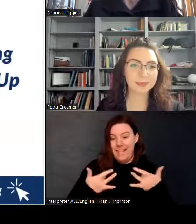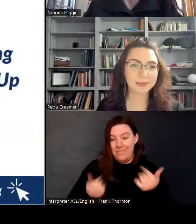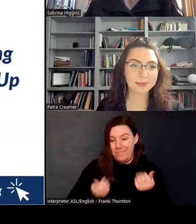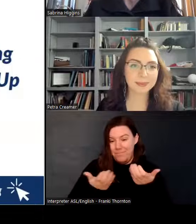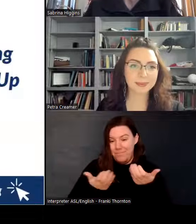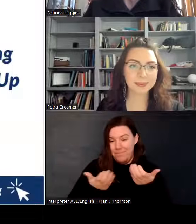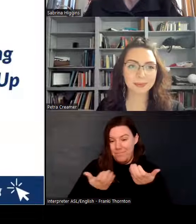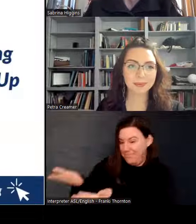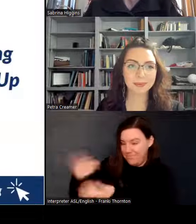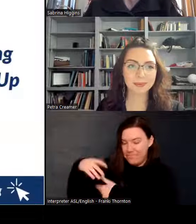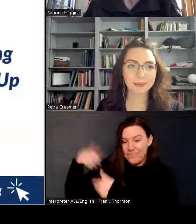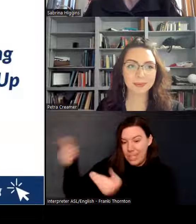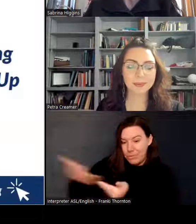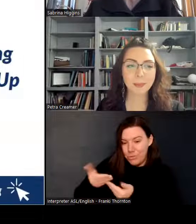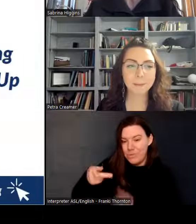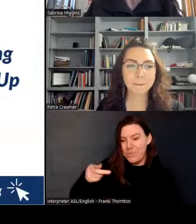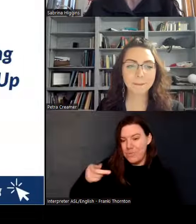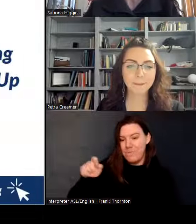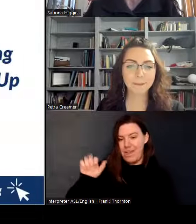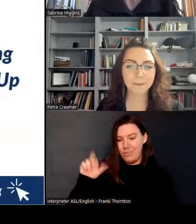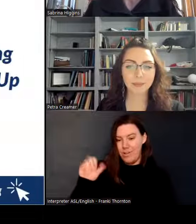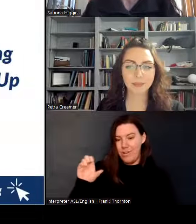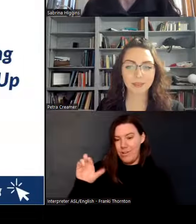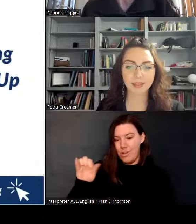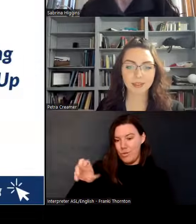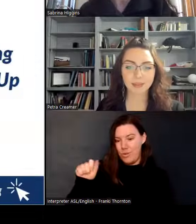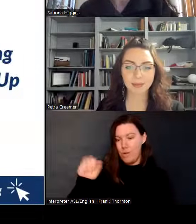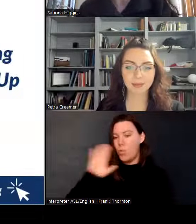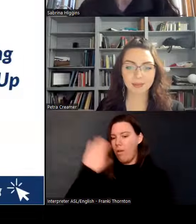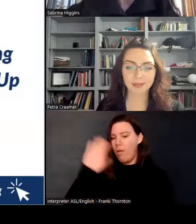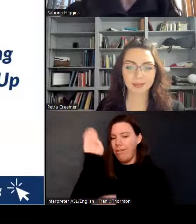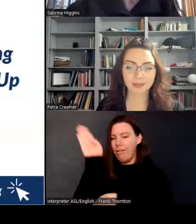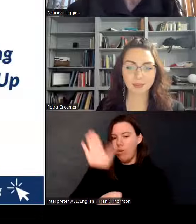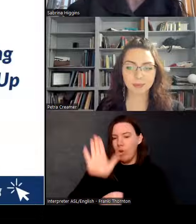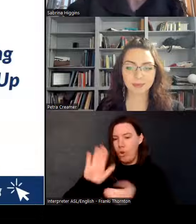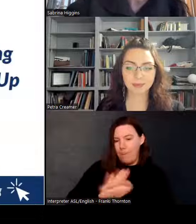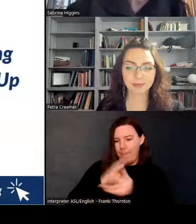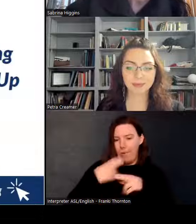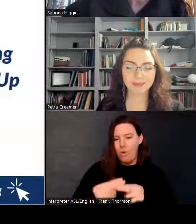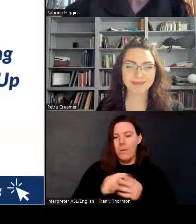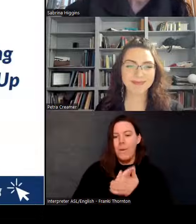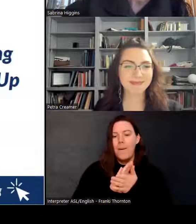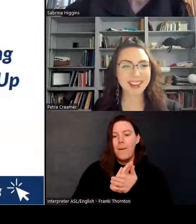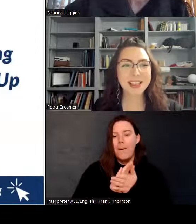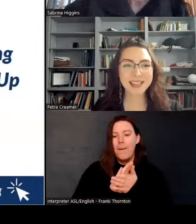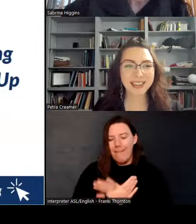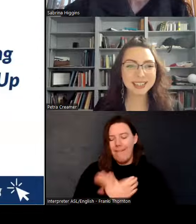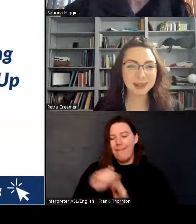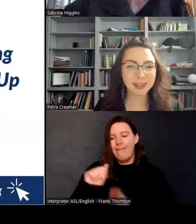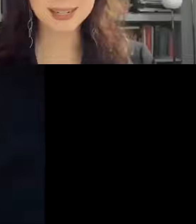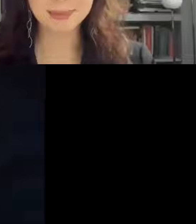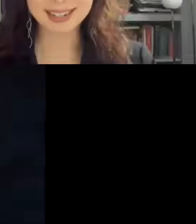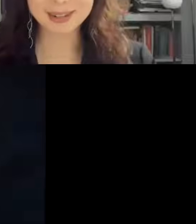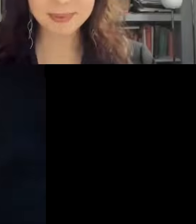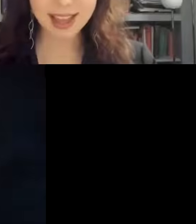her paper entitled Becoming Assyrian, Navigating Imperial Power from the Bottom Up. Thank you